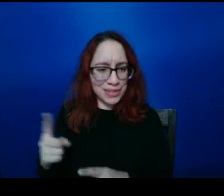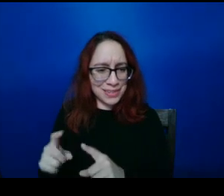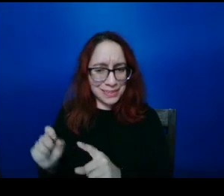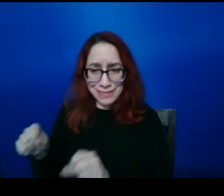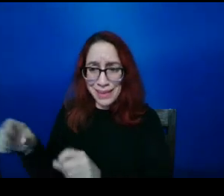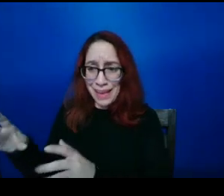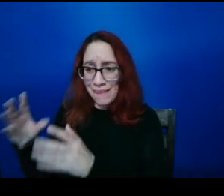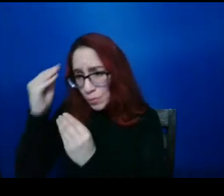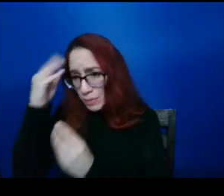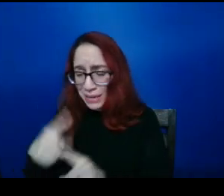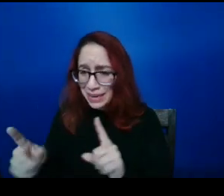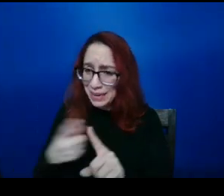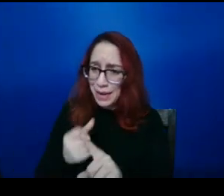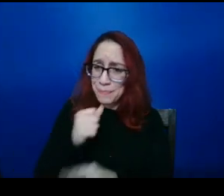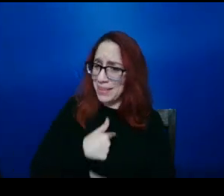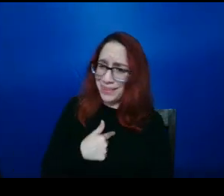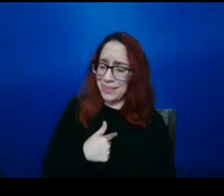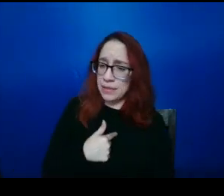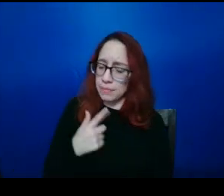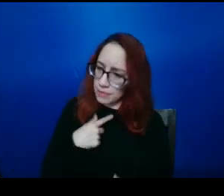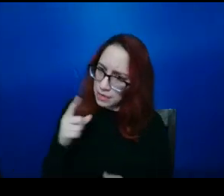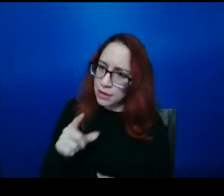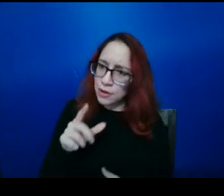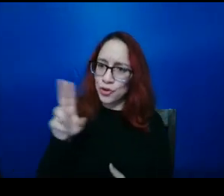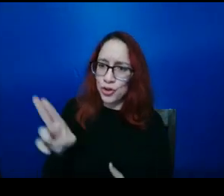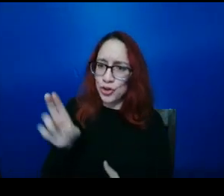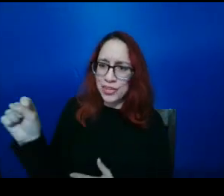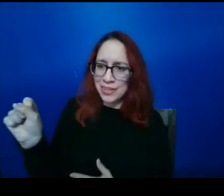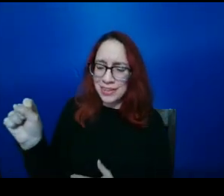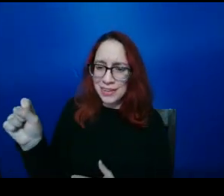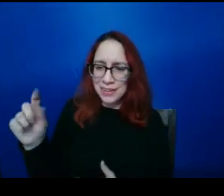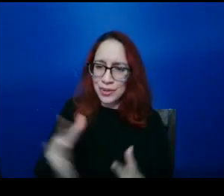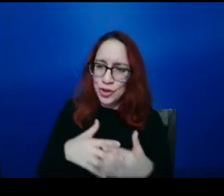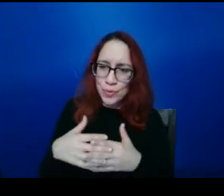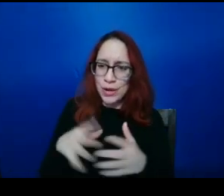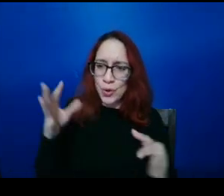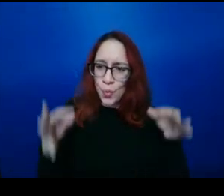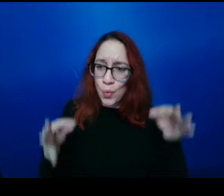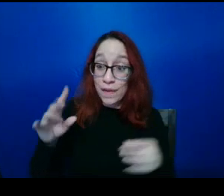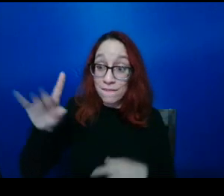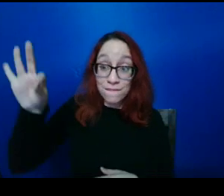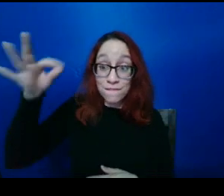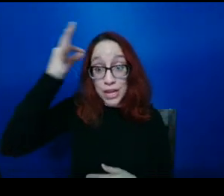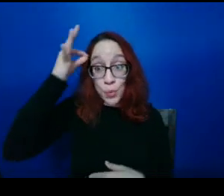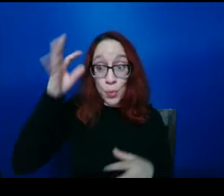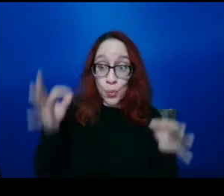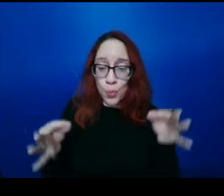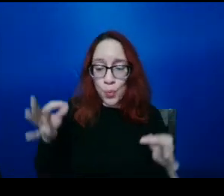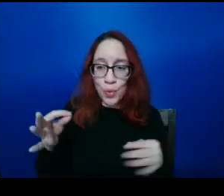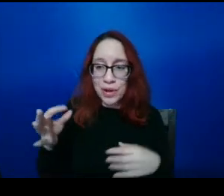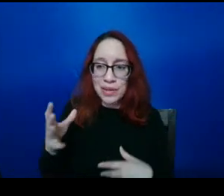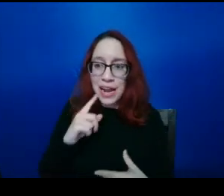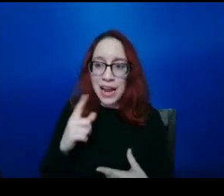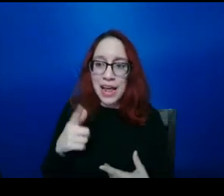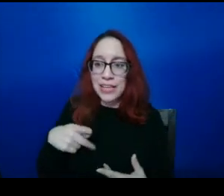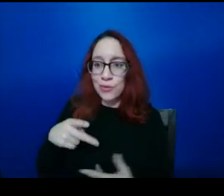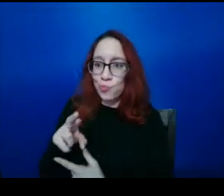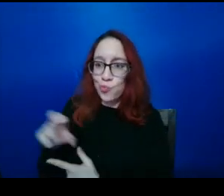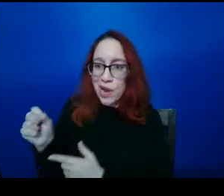McNally. But yet I'm able to go before the United States of America court in federal court as a credentialed press